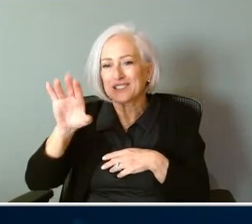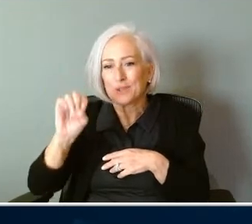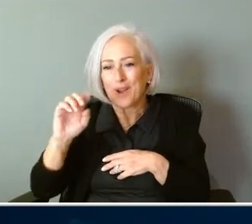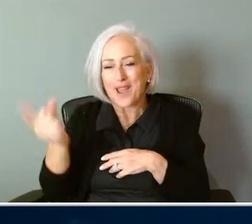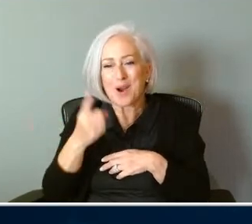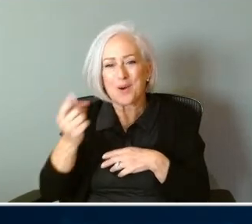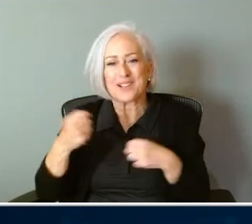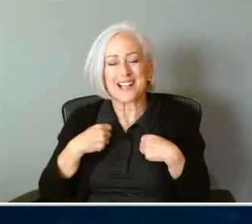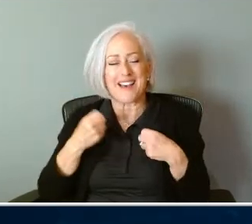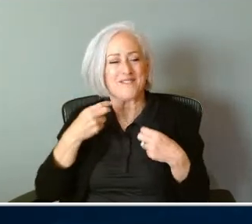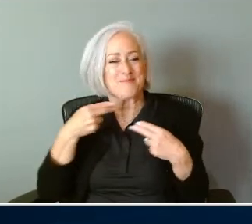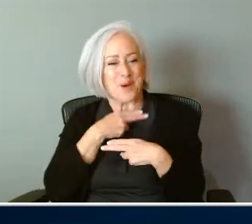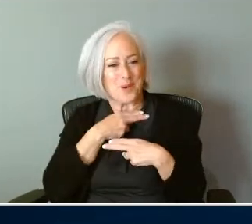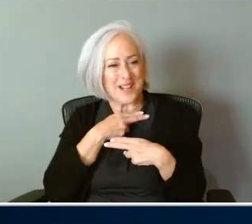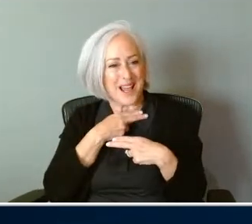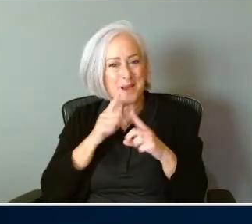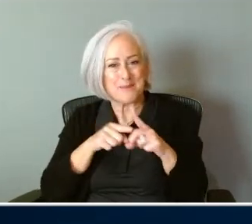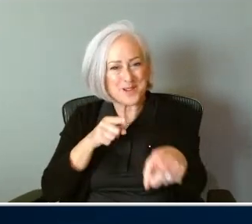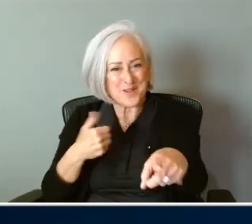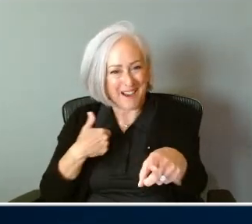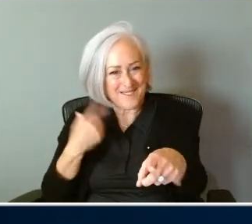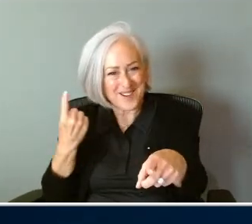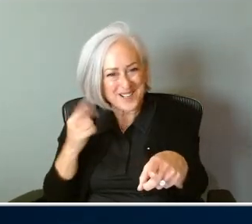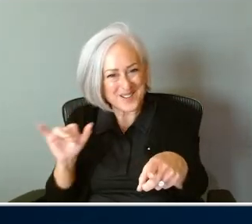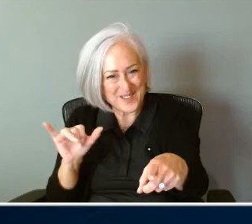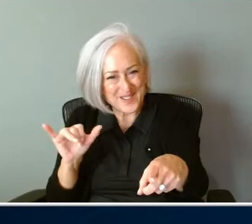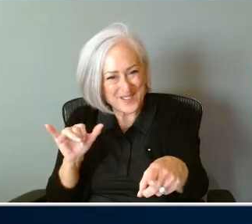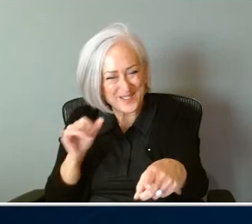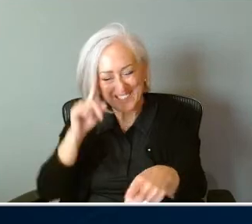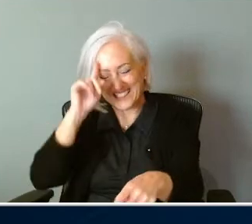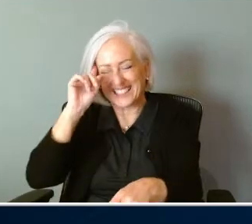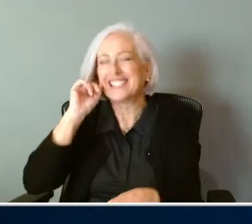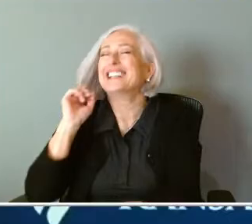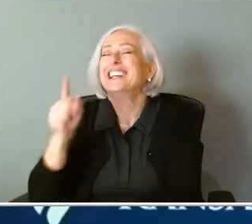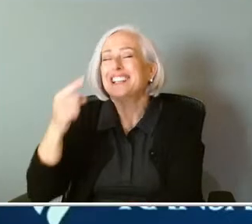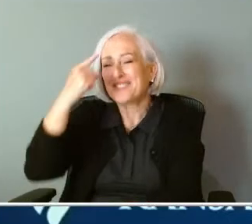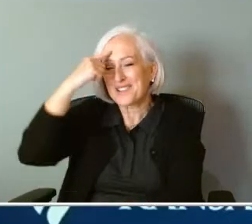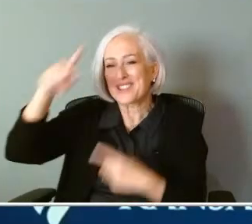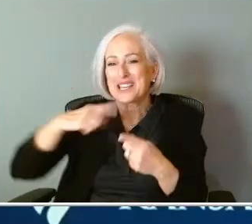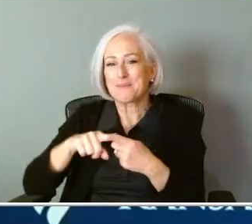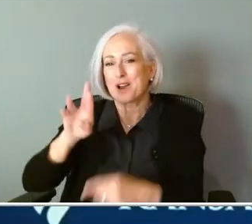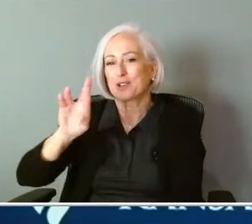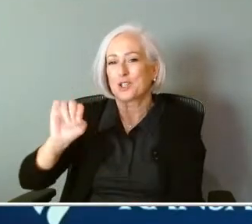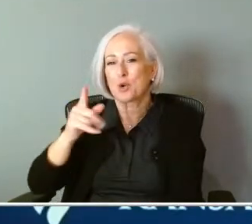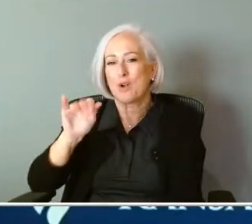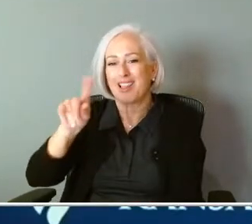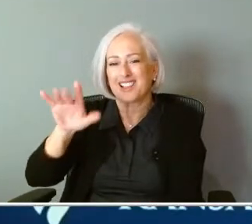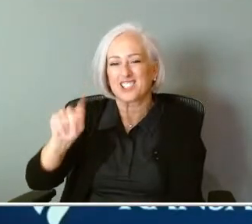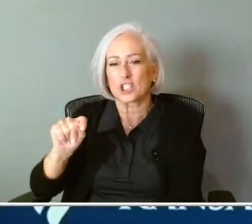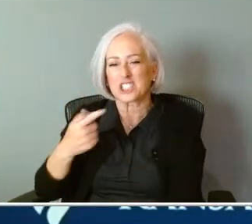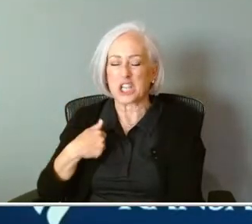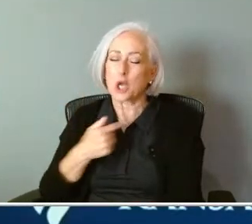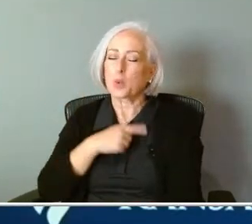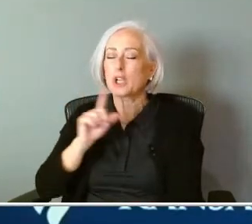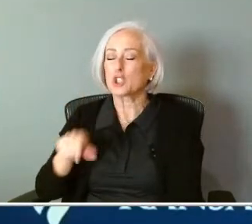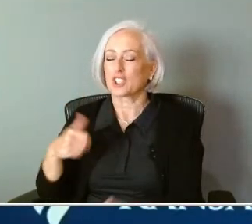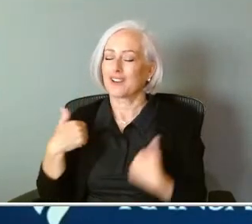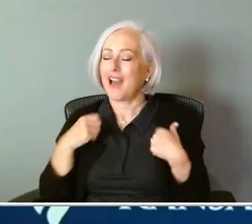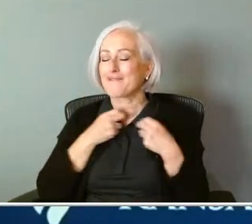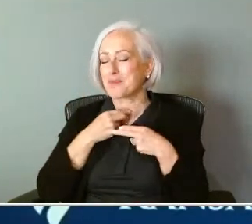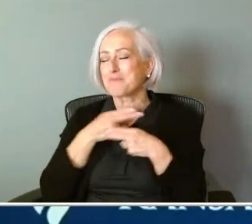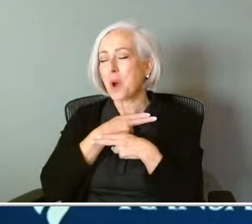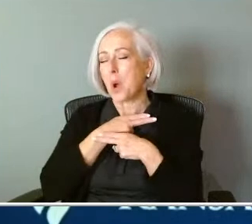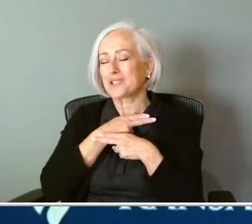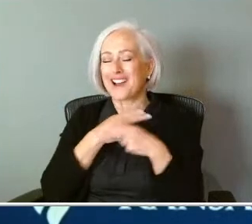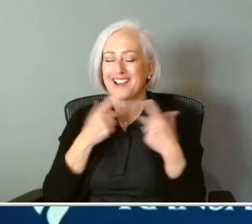loved, but you've got yours. Well, you know, I think if you think about what a urologist does, we really should be wearing bow ties. So, you